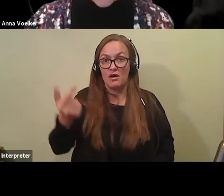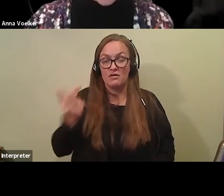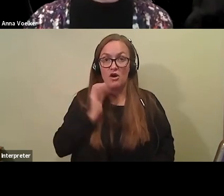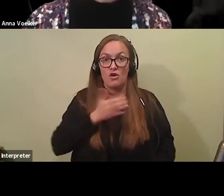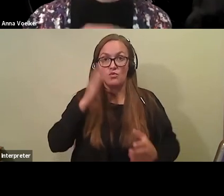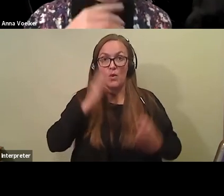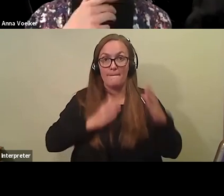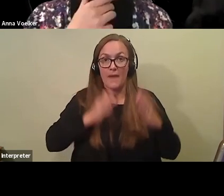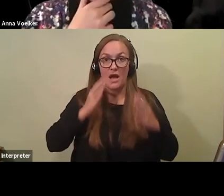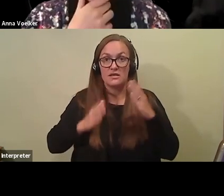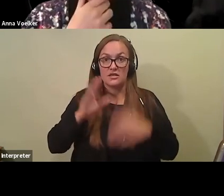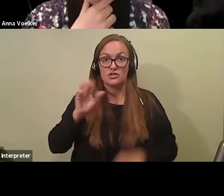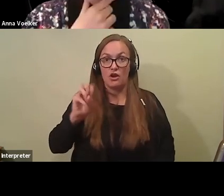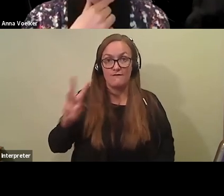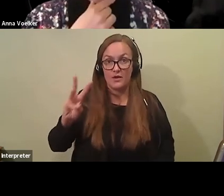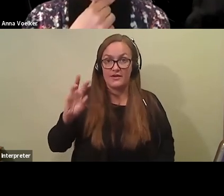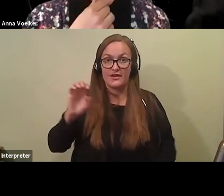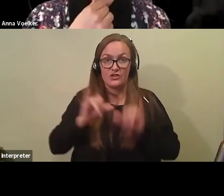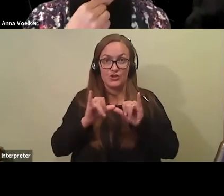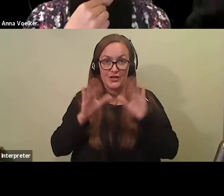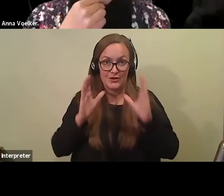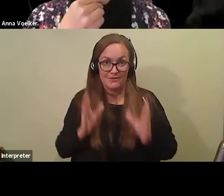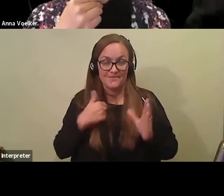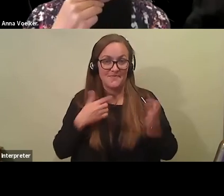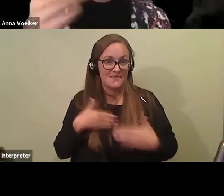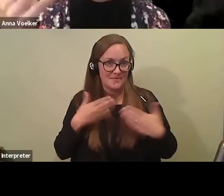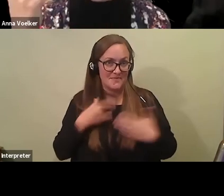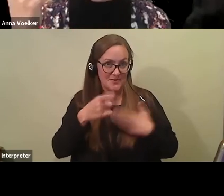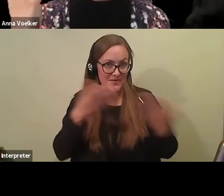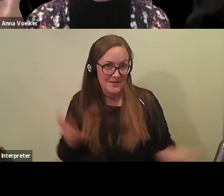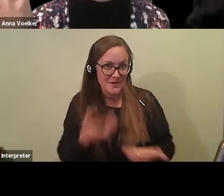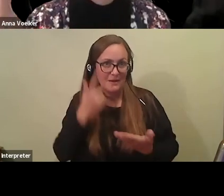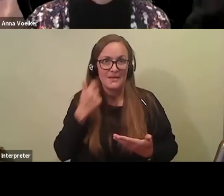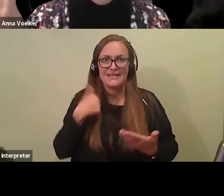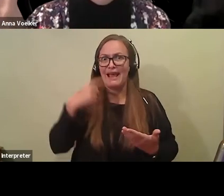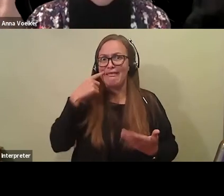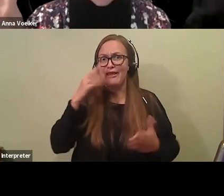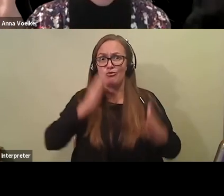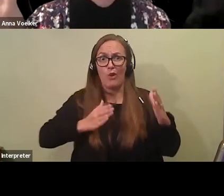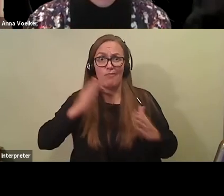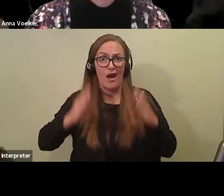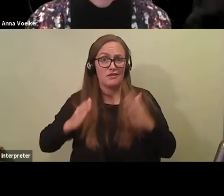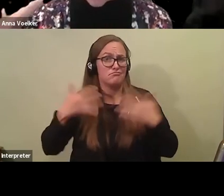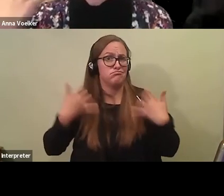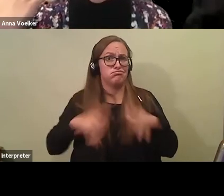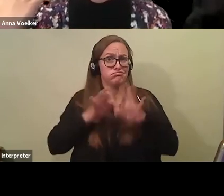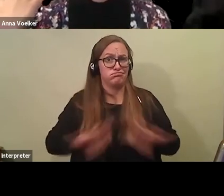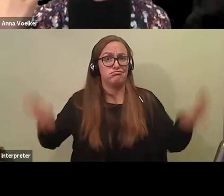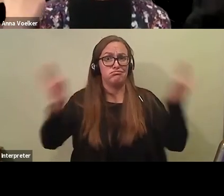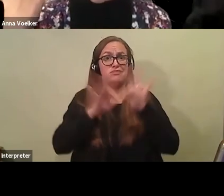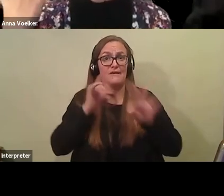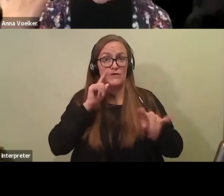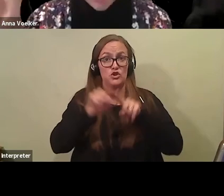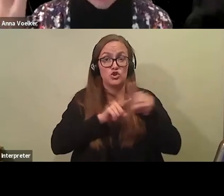software engineer. And I'm very glad you're here, because I think that robots are a huge part of the Star Wars universe, and some of our